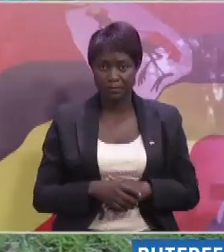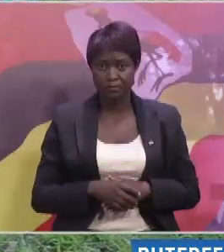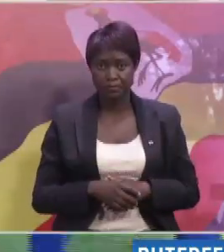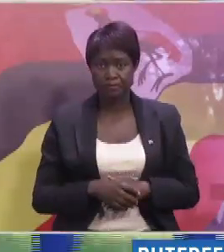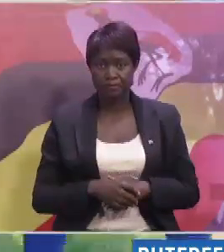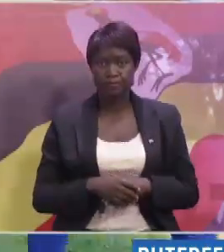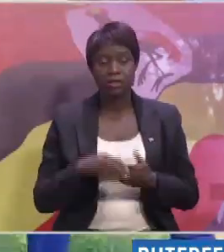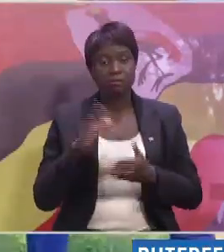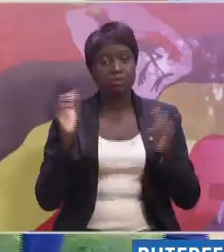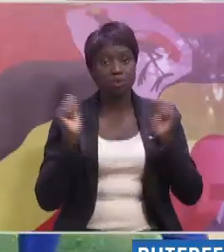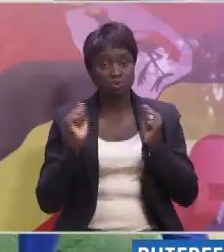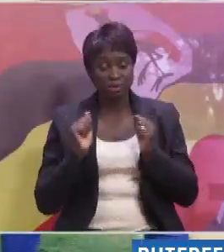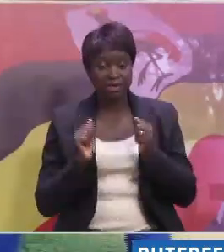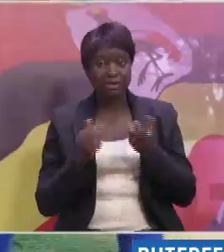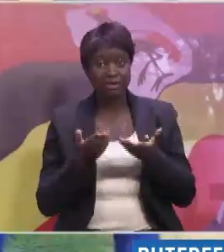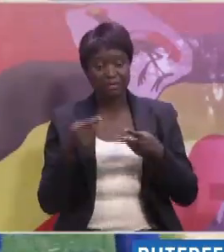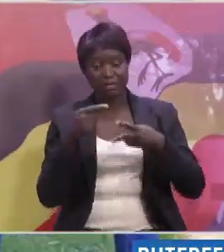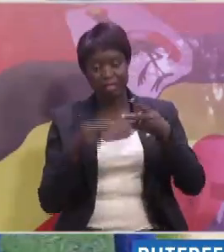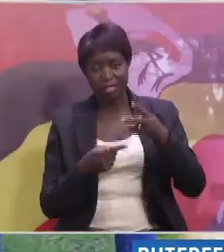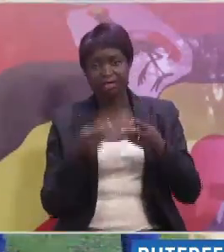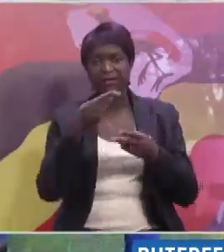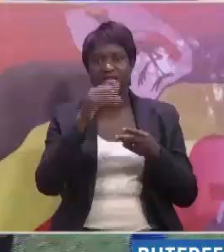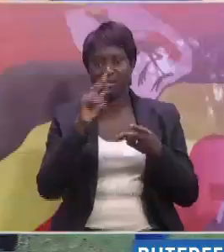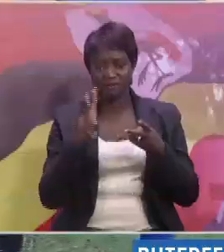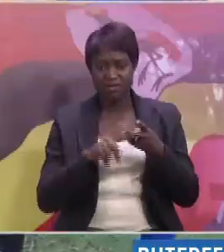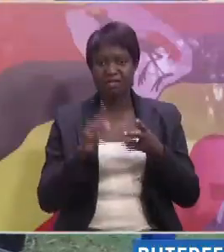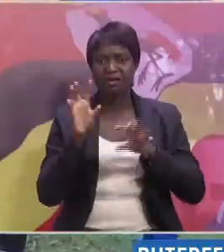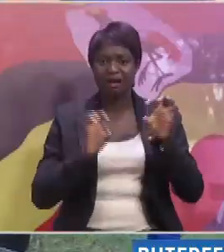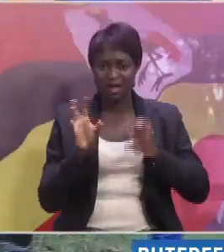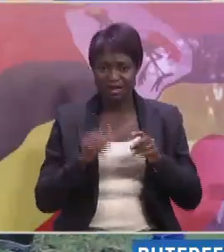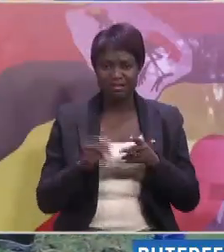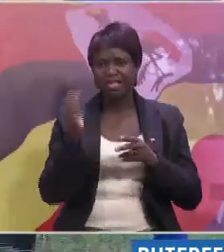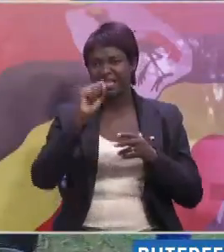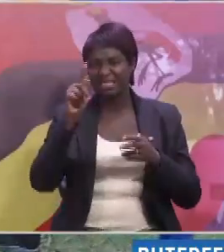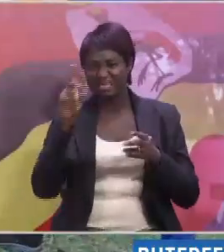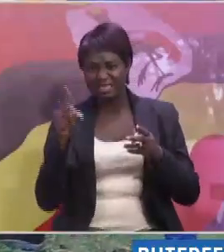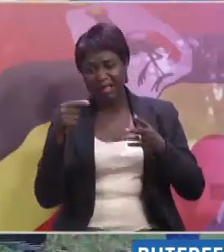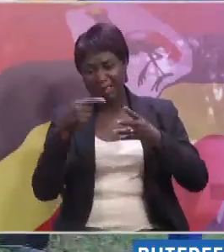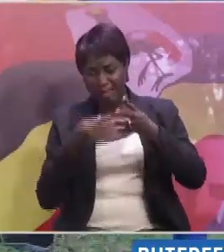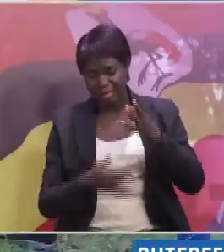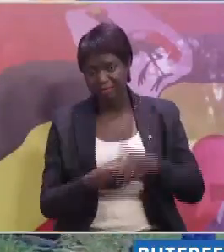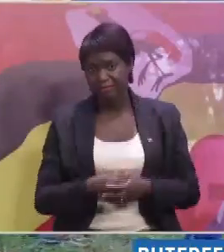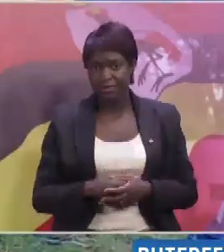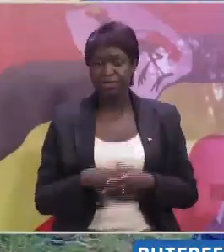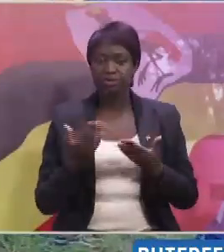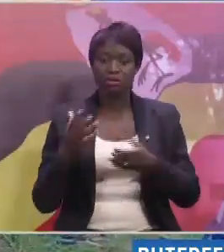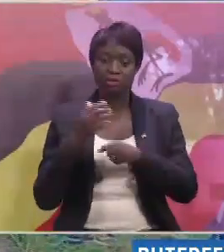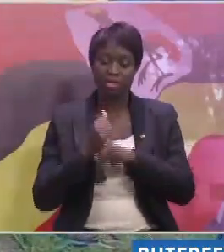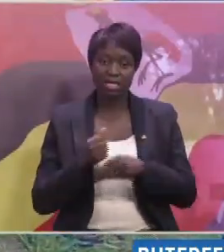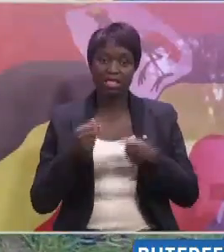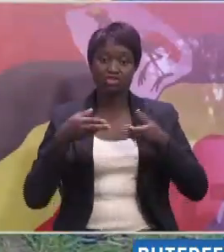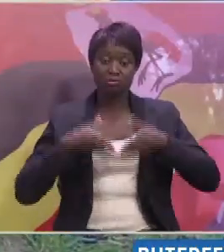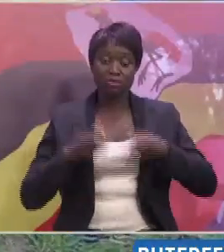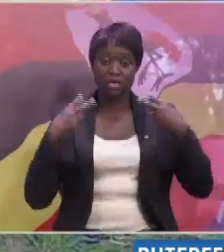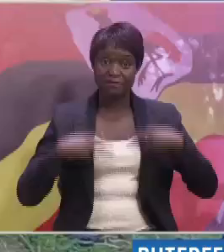Endwadde esinze okweriisa enkuuli kuliko mukenenya, kookolo, endwadde ez'ekikaba n'endala. Aba Reproductive Health Uganda oluulidde nti